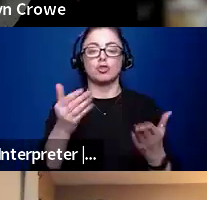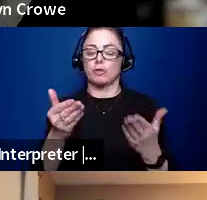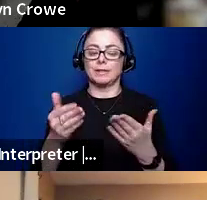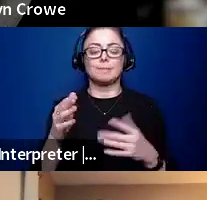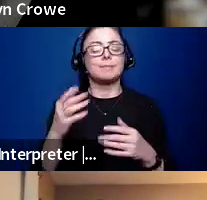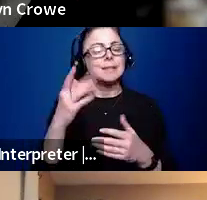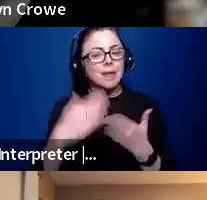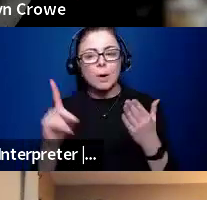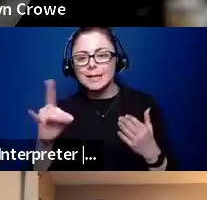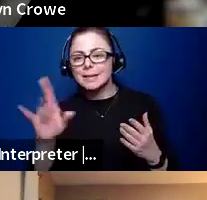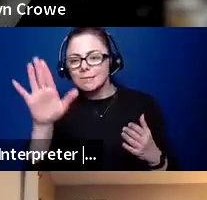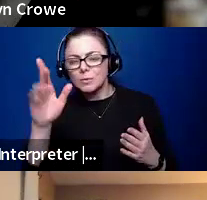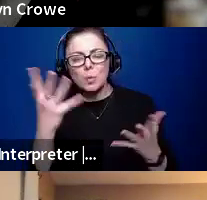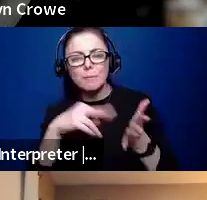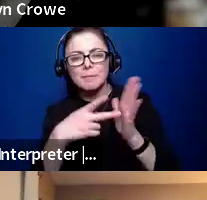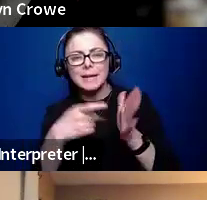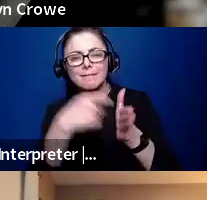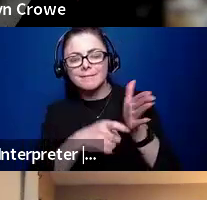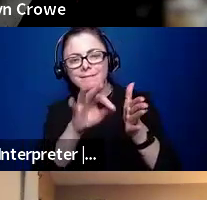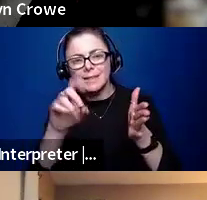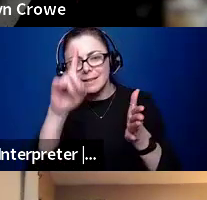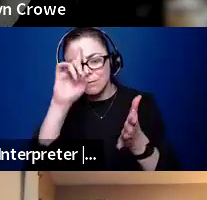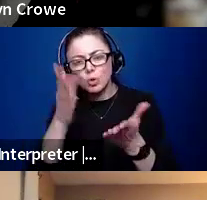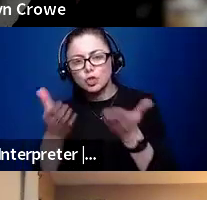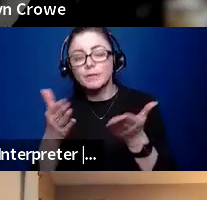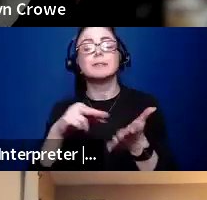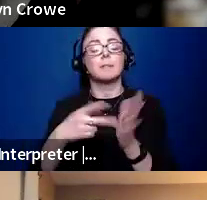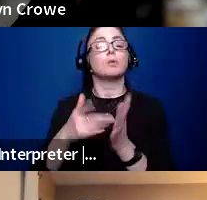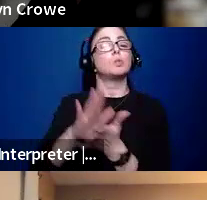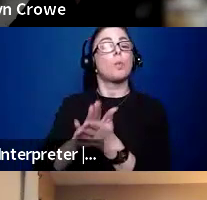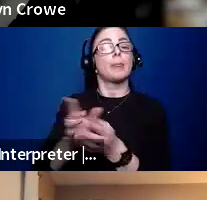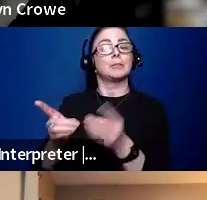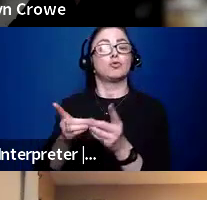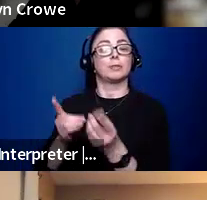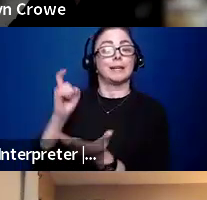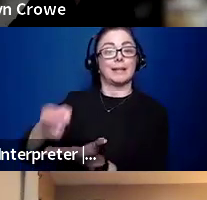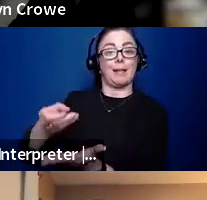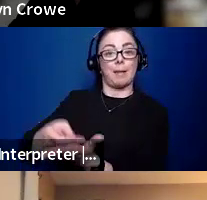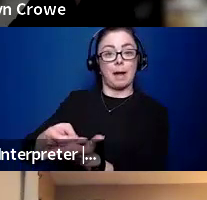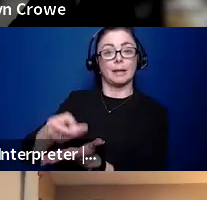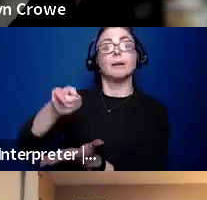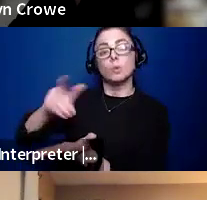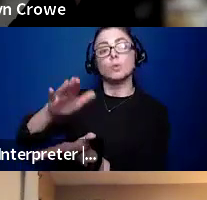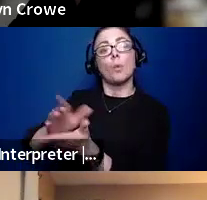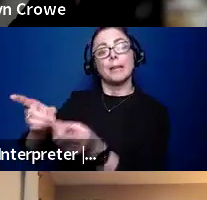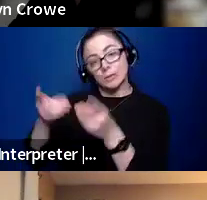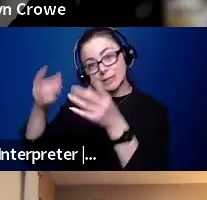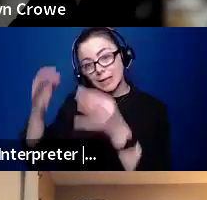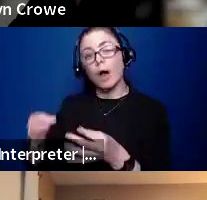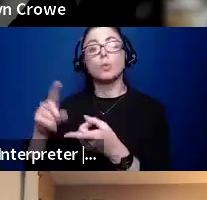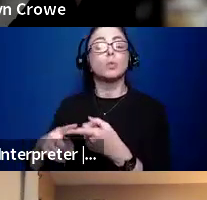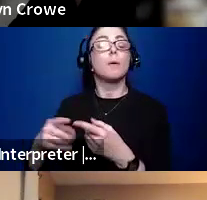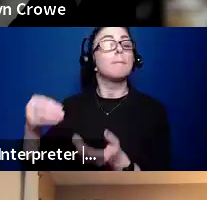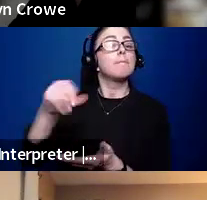service means. That just means the school district would get the money and then they can pay the AEA or someone else to provide those